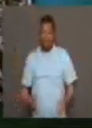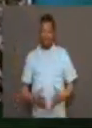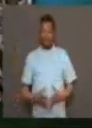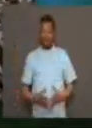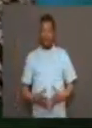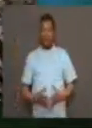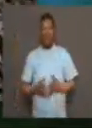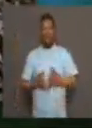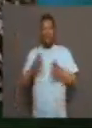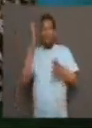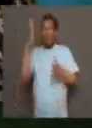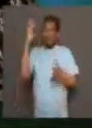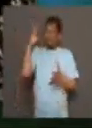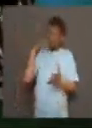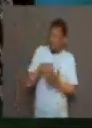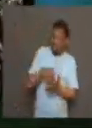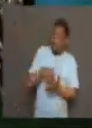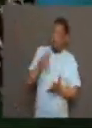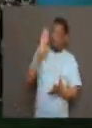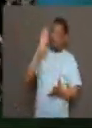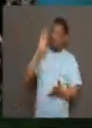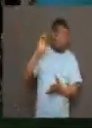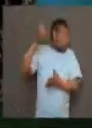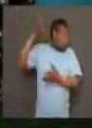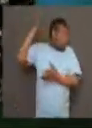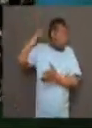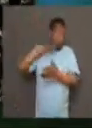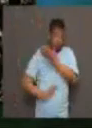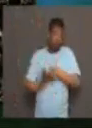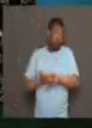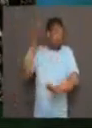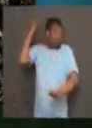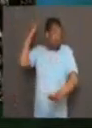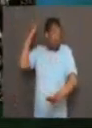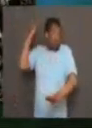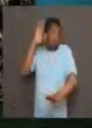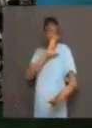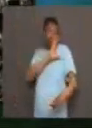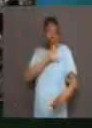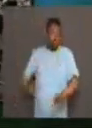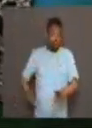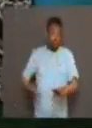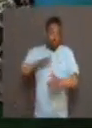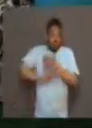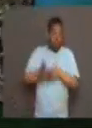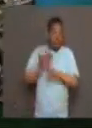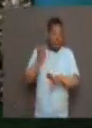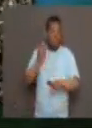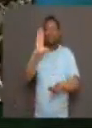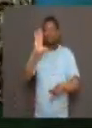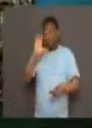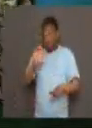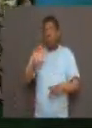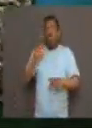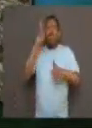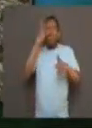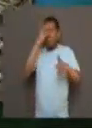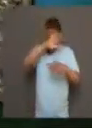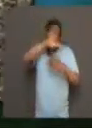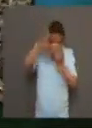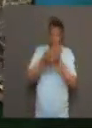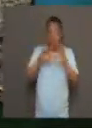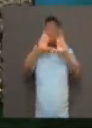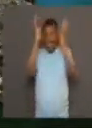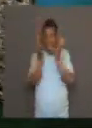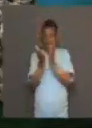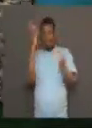By 5000 BC, the human population of the world is